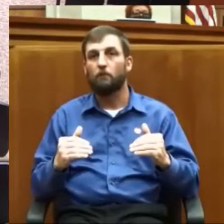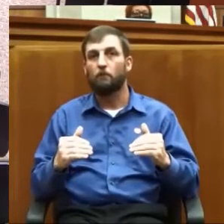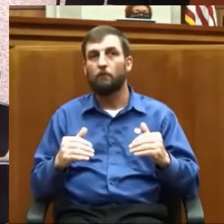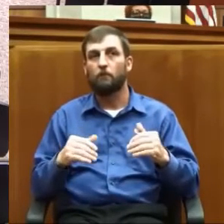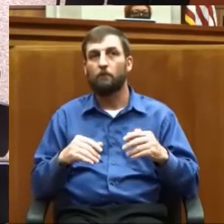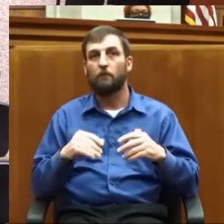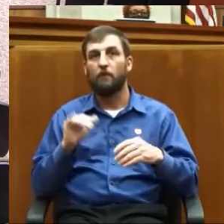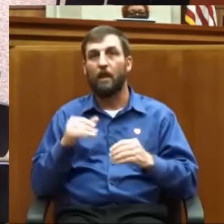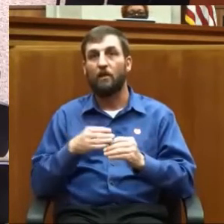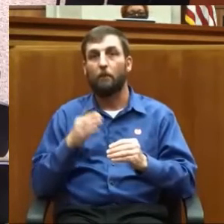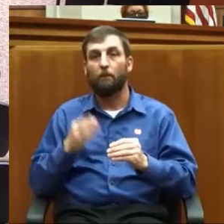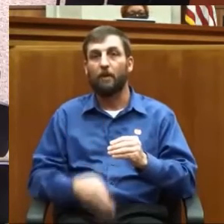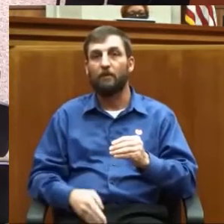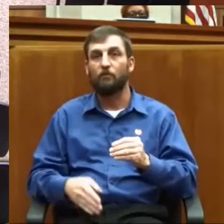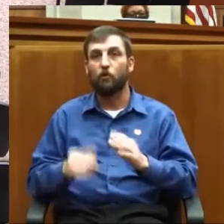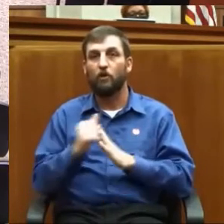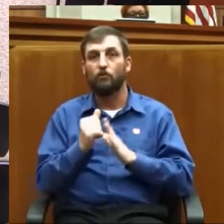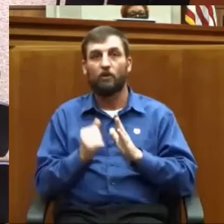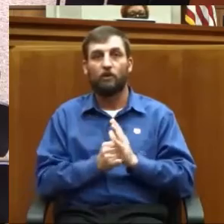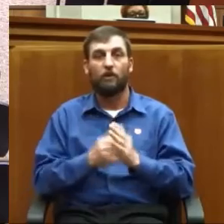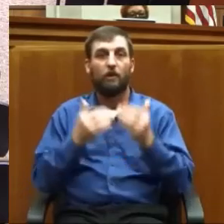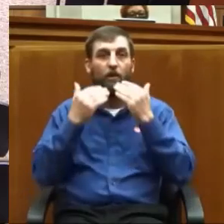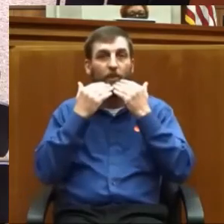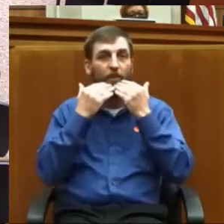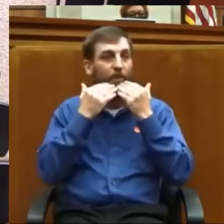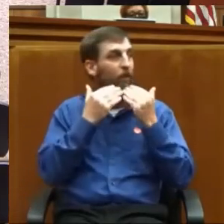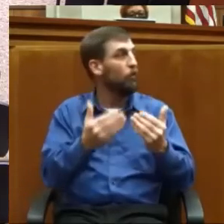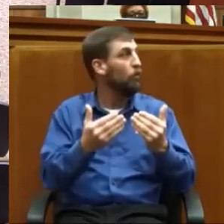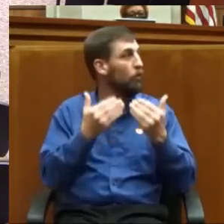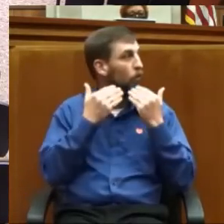That concludes your agenda. Thank you, members.